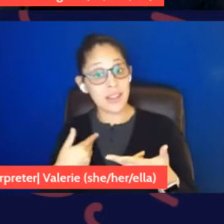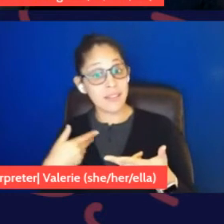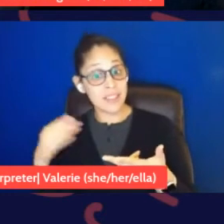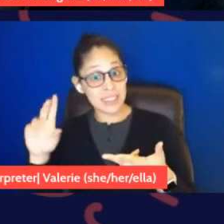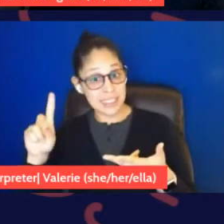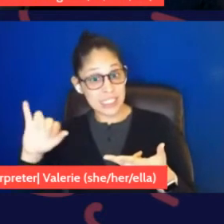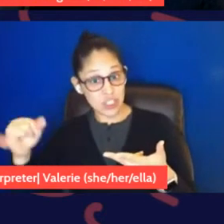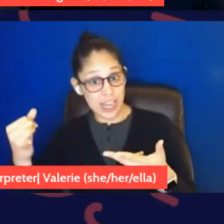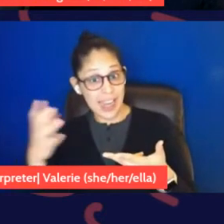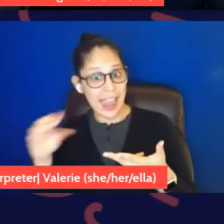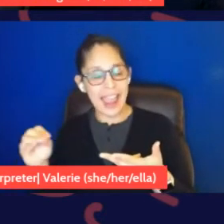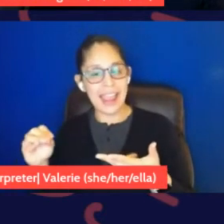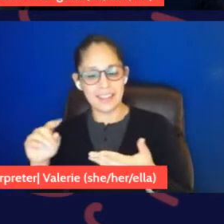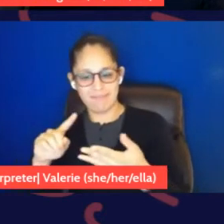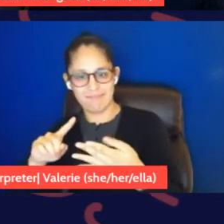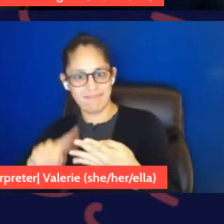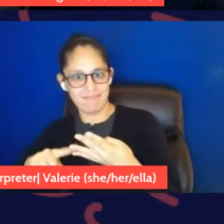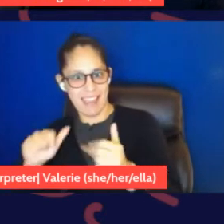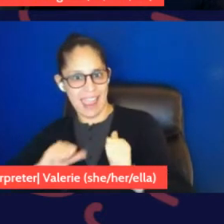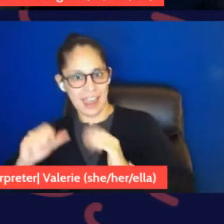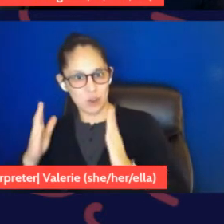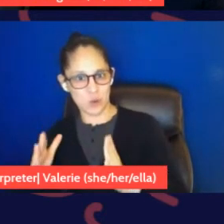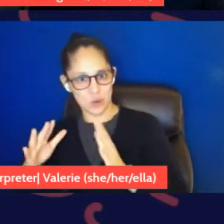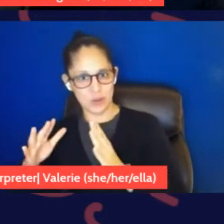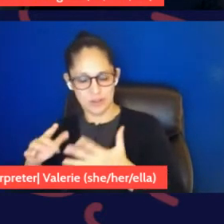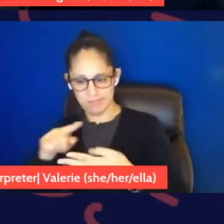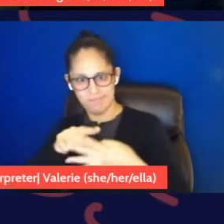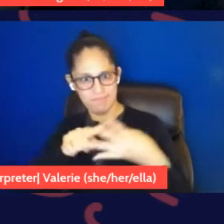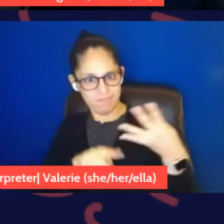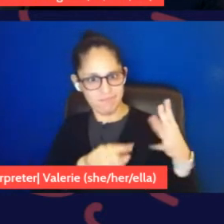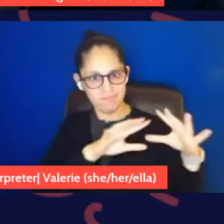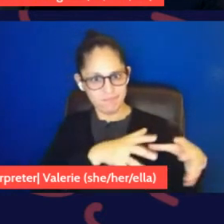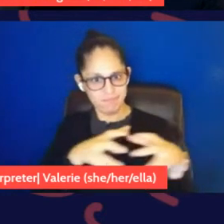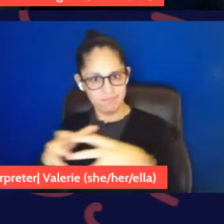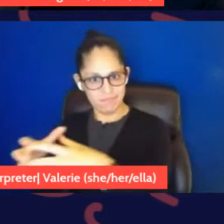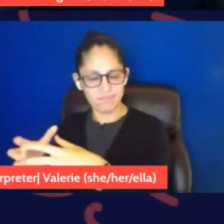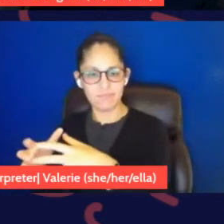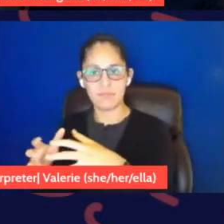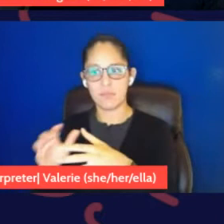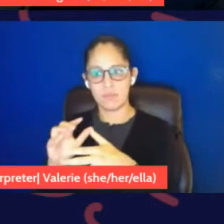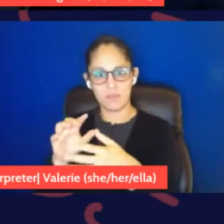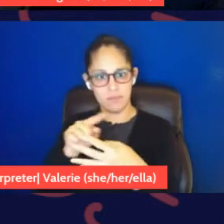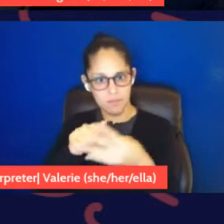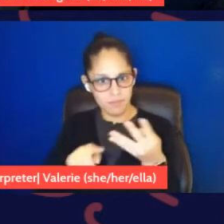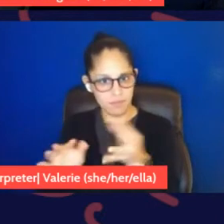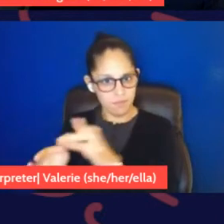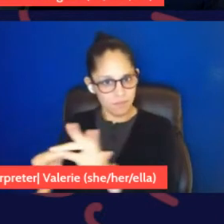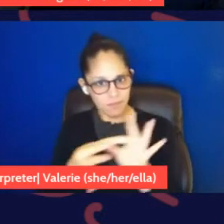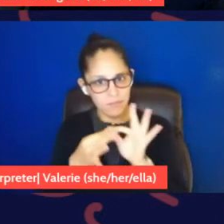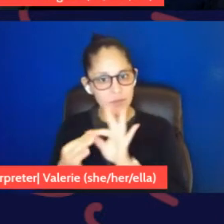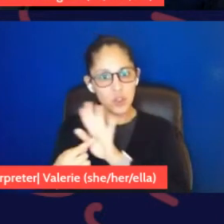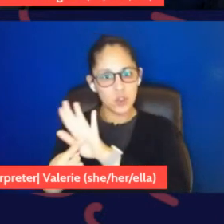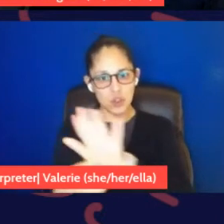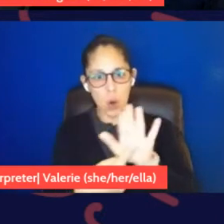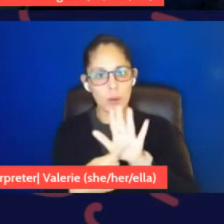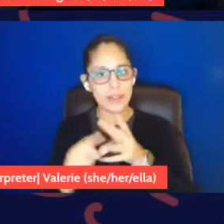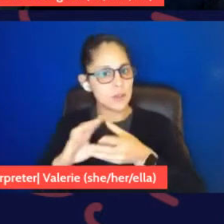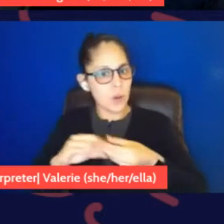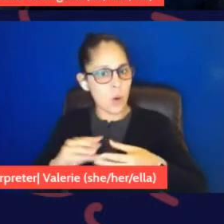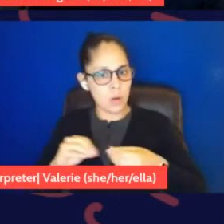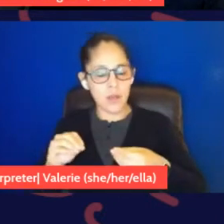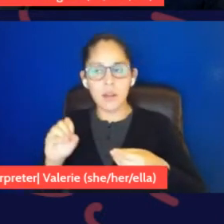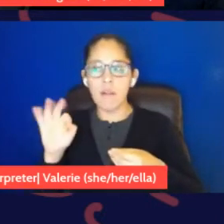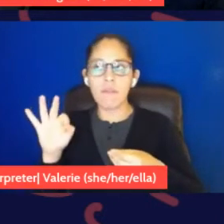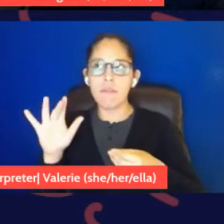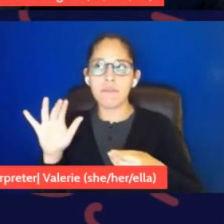actors. So we all are telling the stories of basically